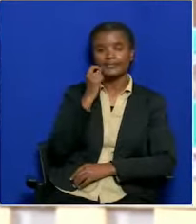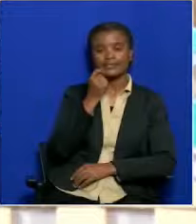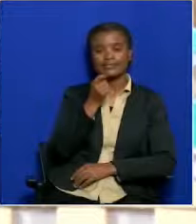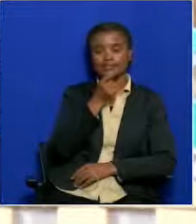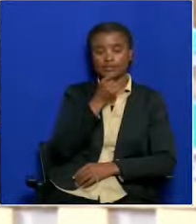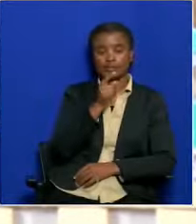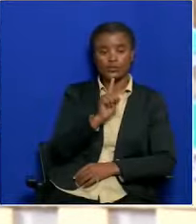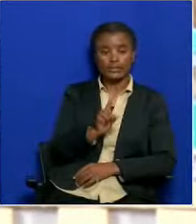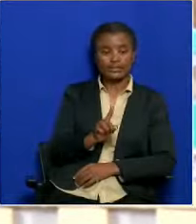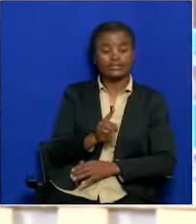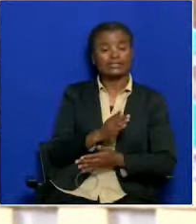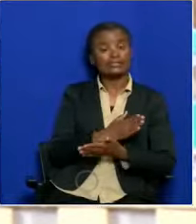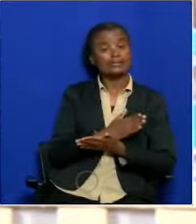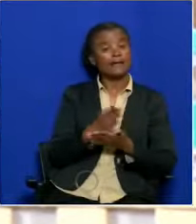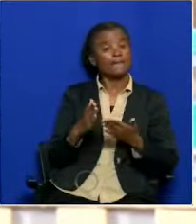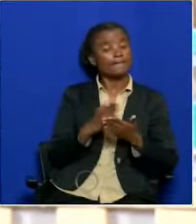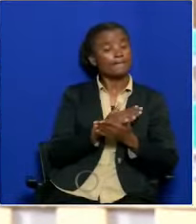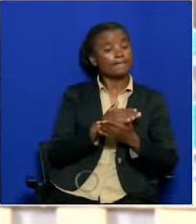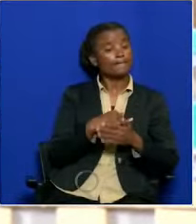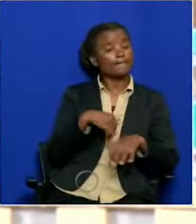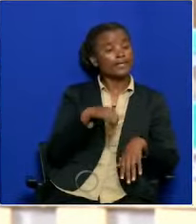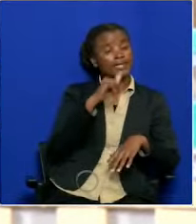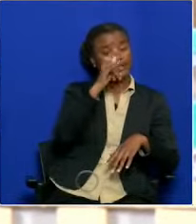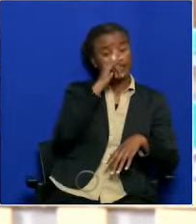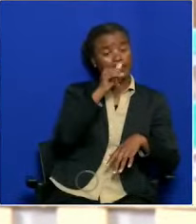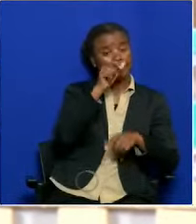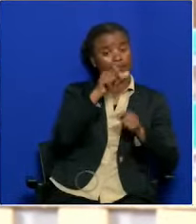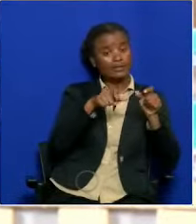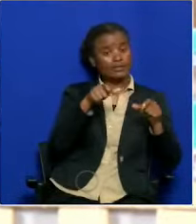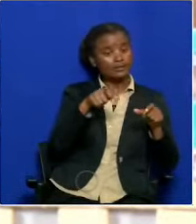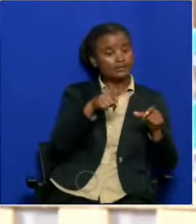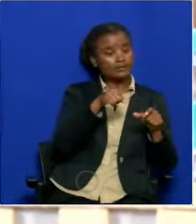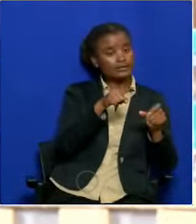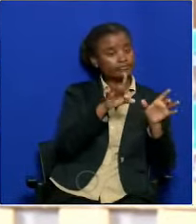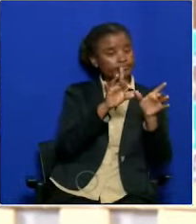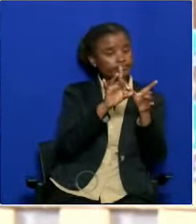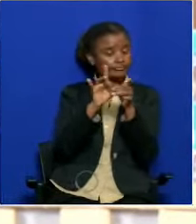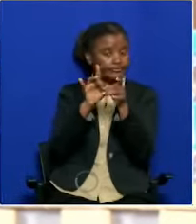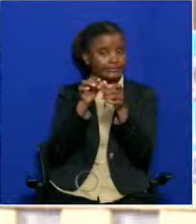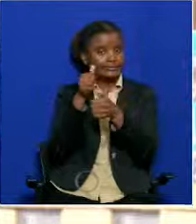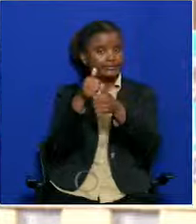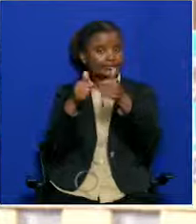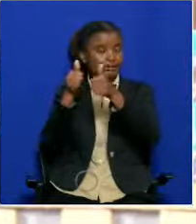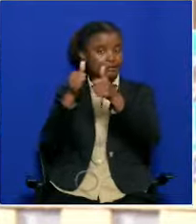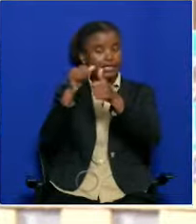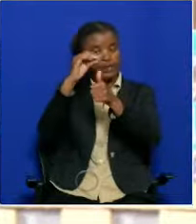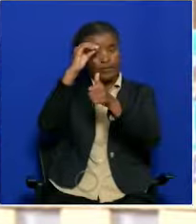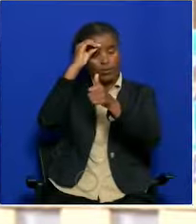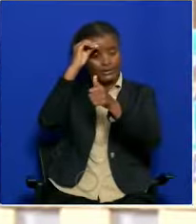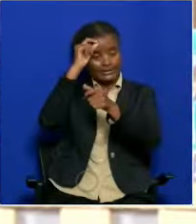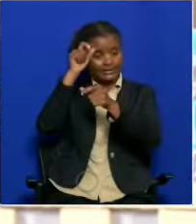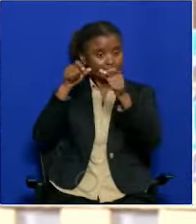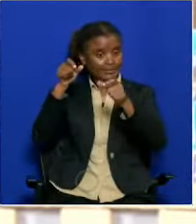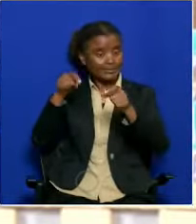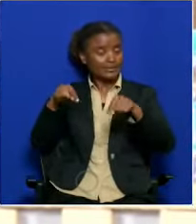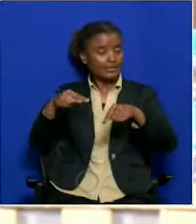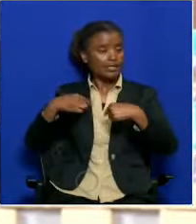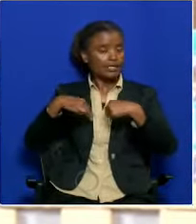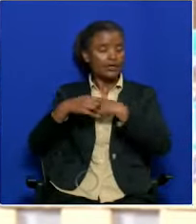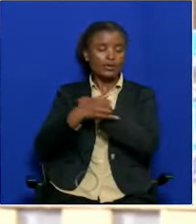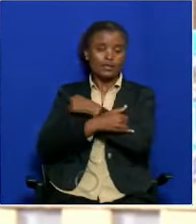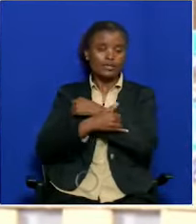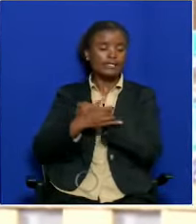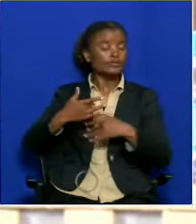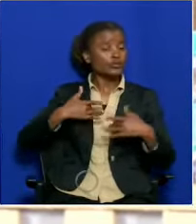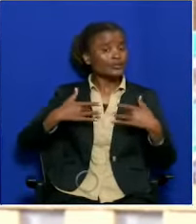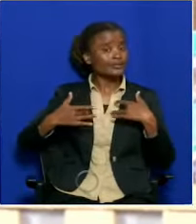their proximity to the very senior police officers in the country is concerning. It concerns me deeply how